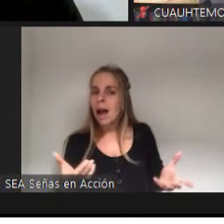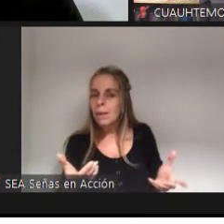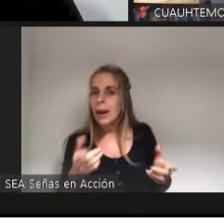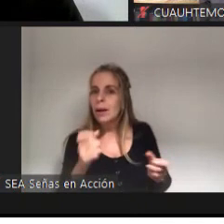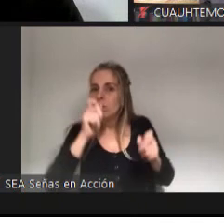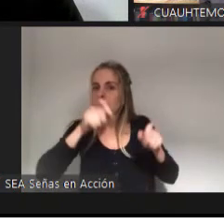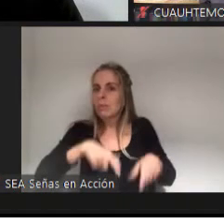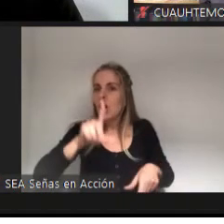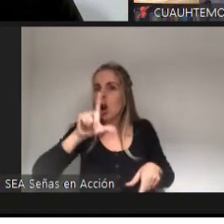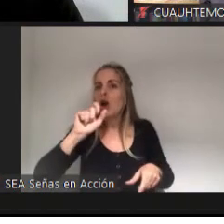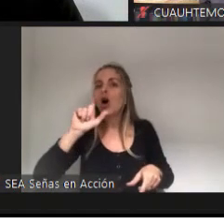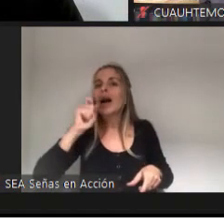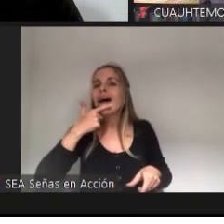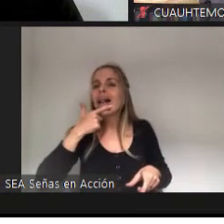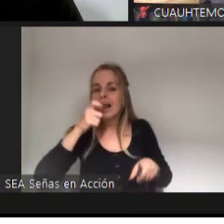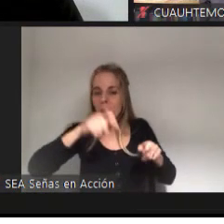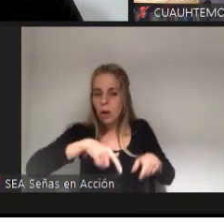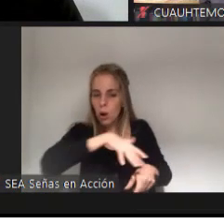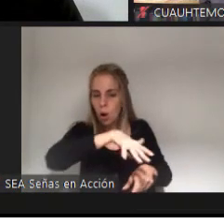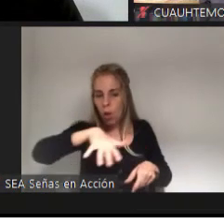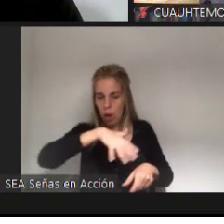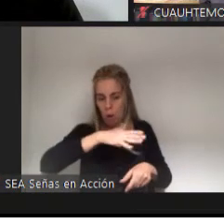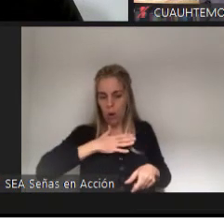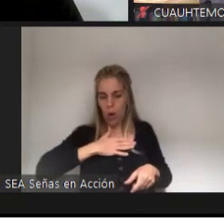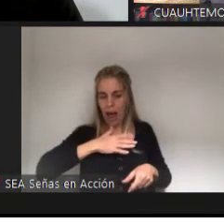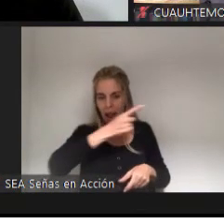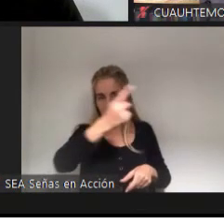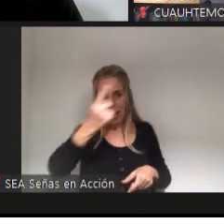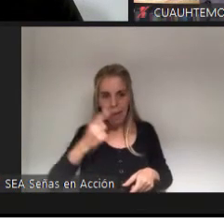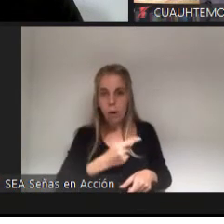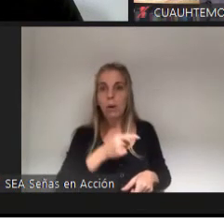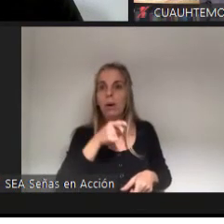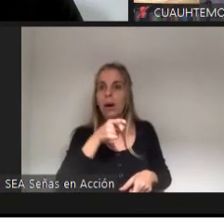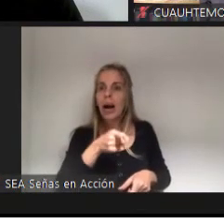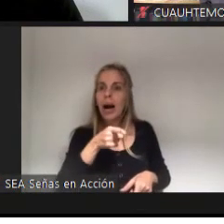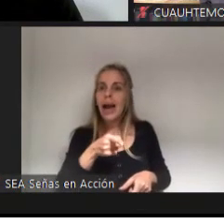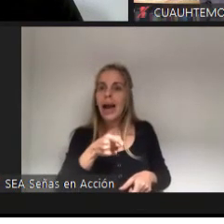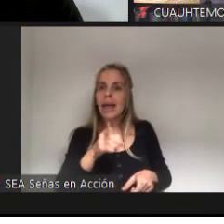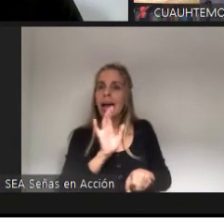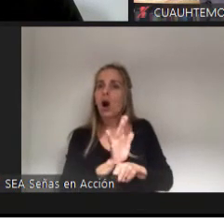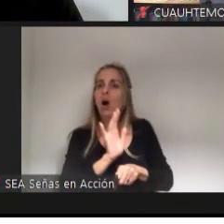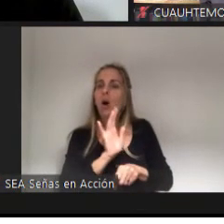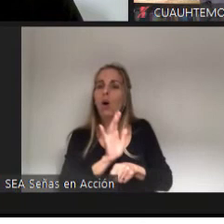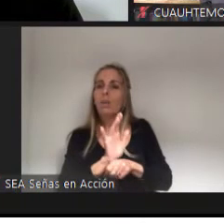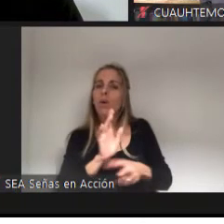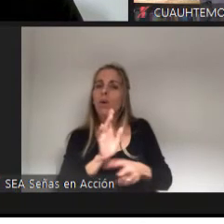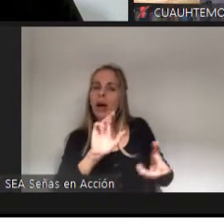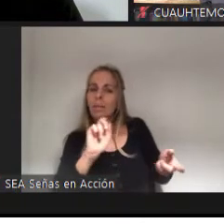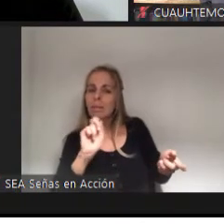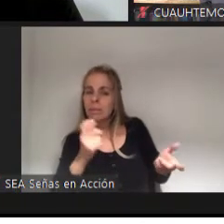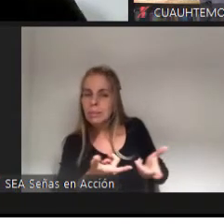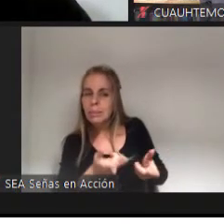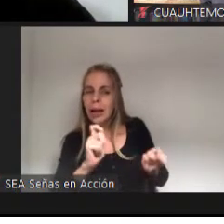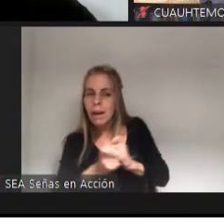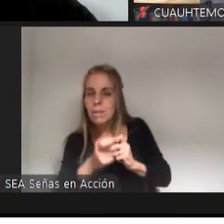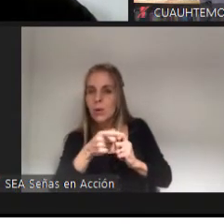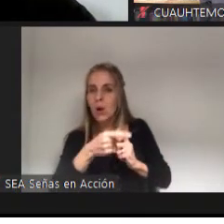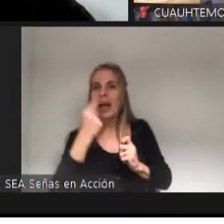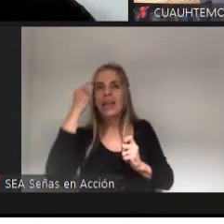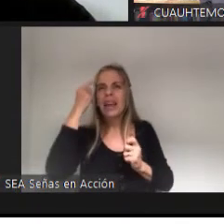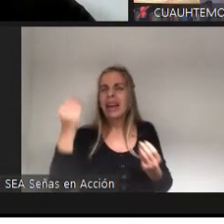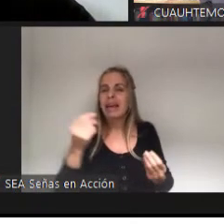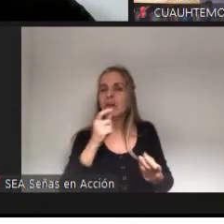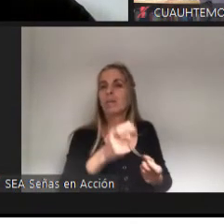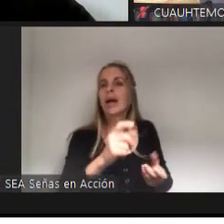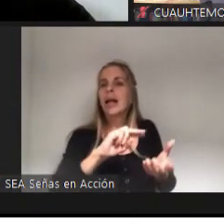the term local that has to be given an upgrade. We have to